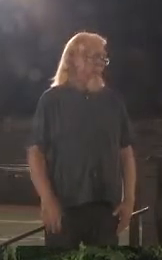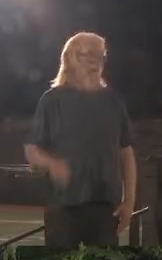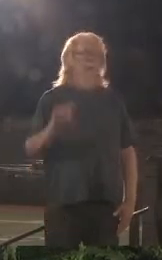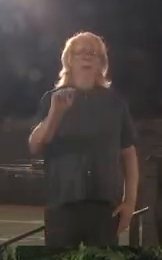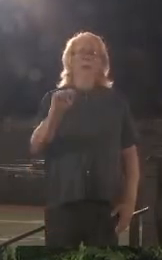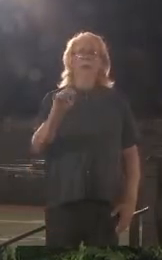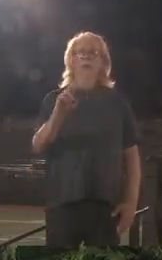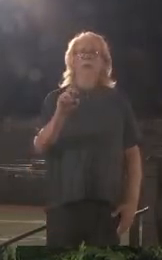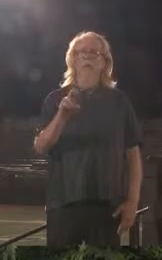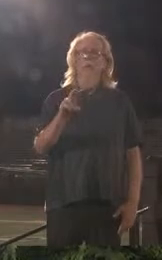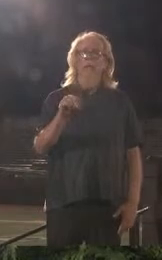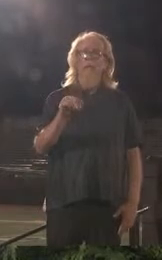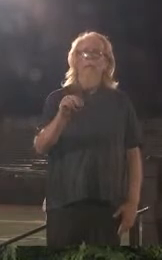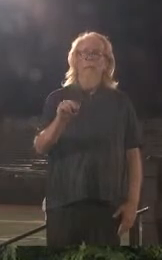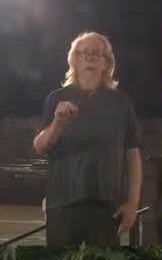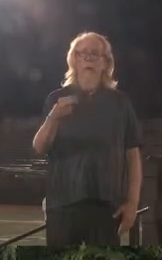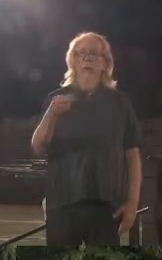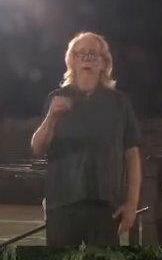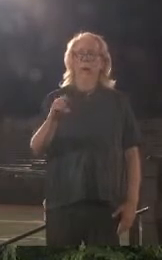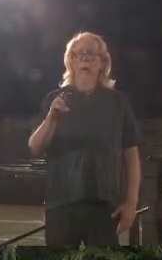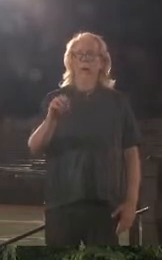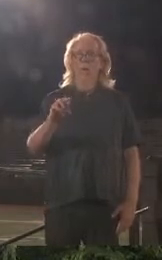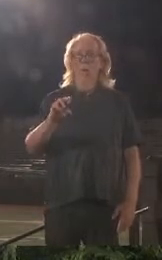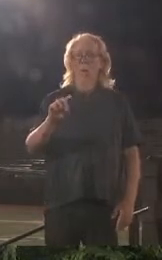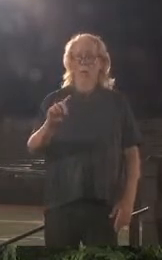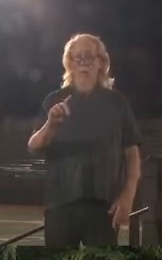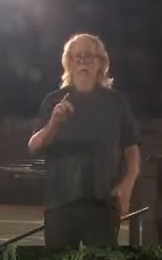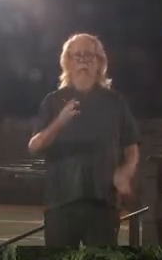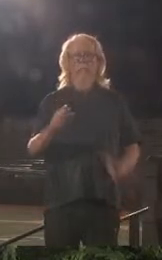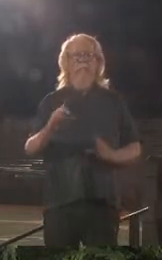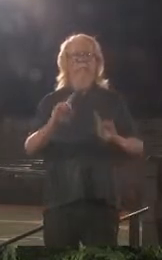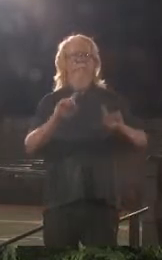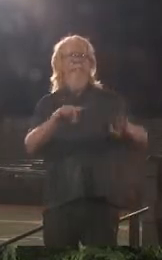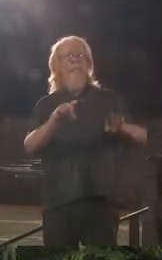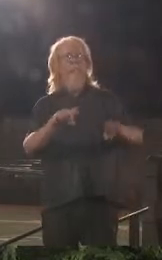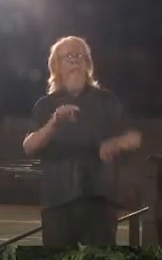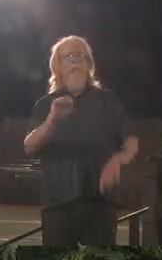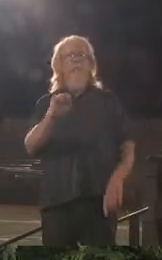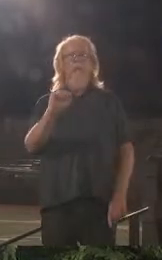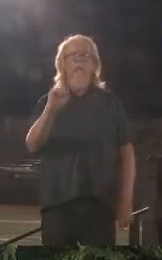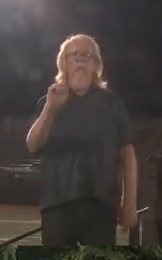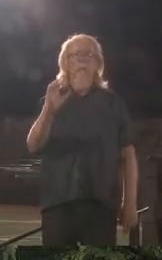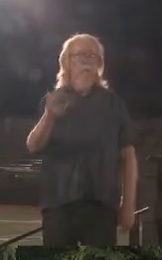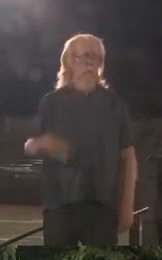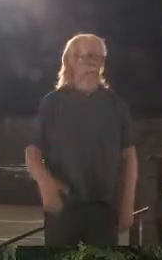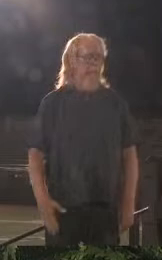Trayvon Jordan Howard will be attending San Antonio College.